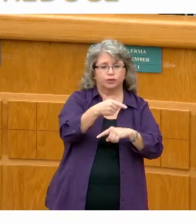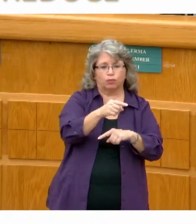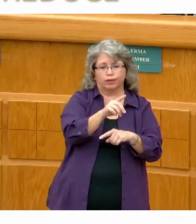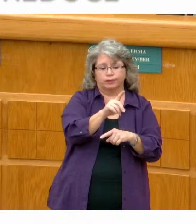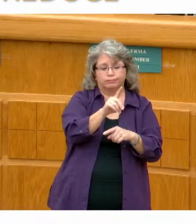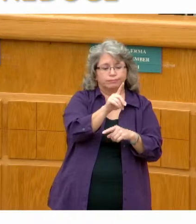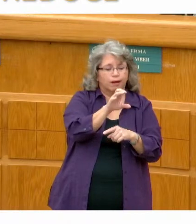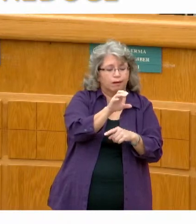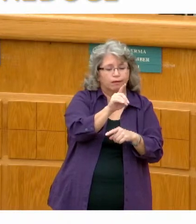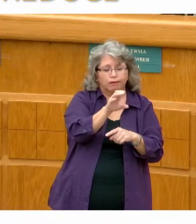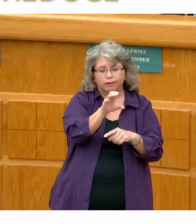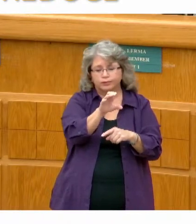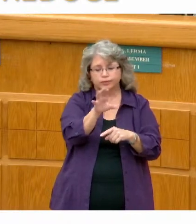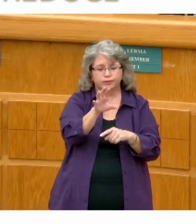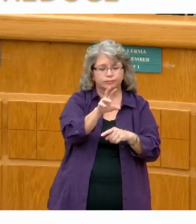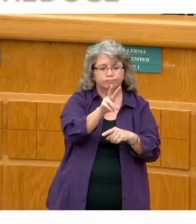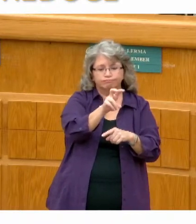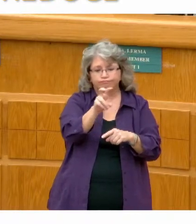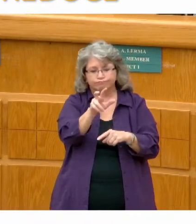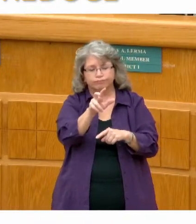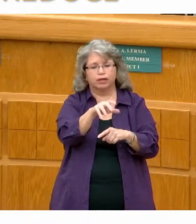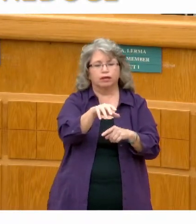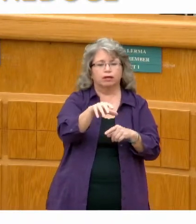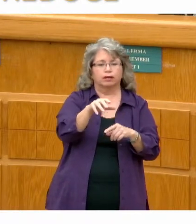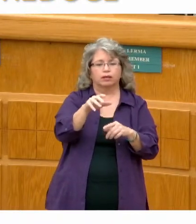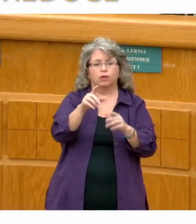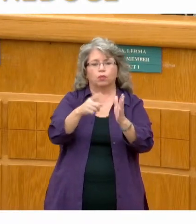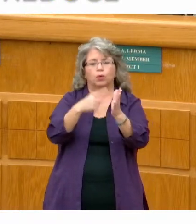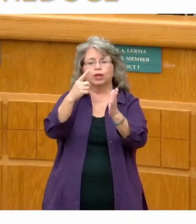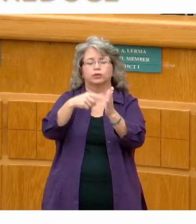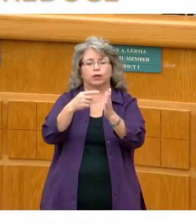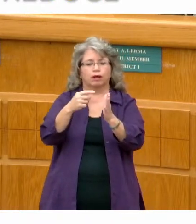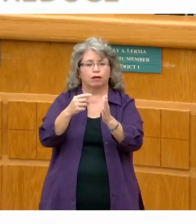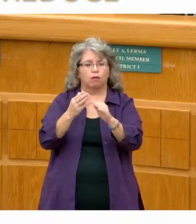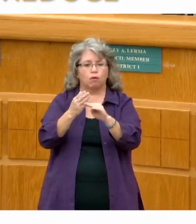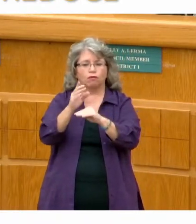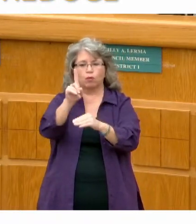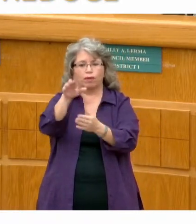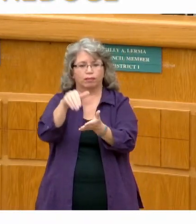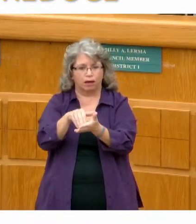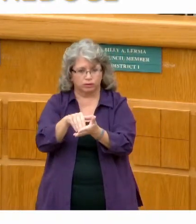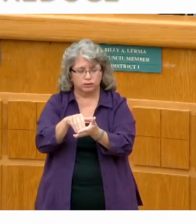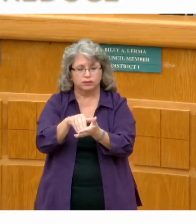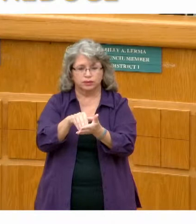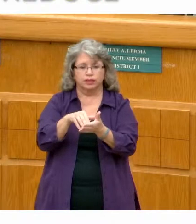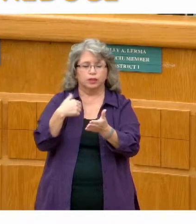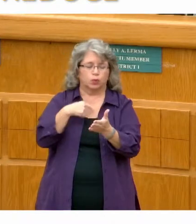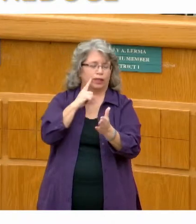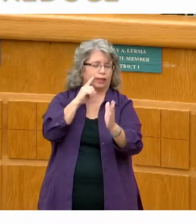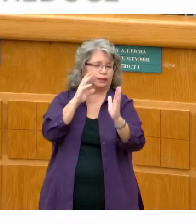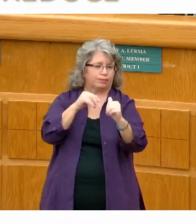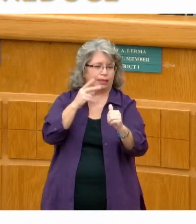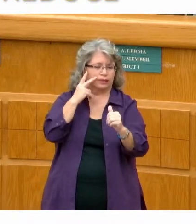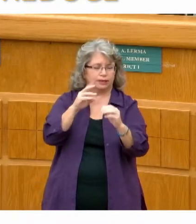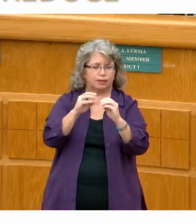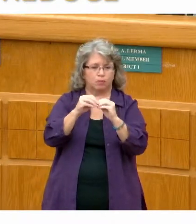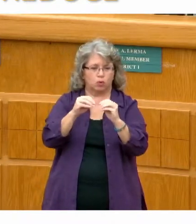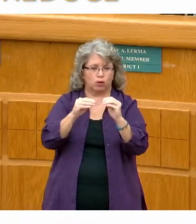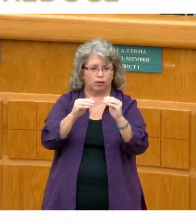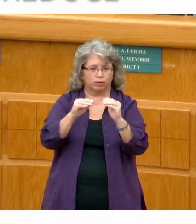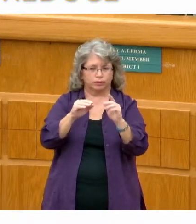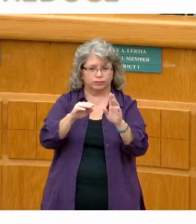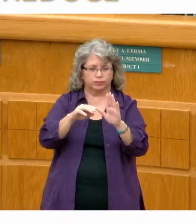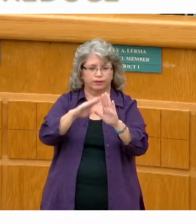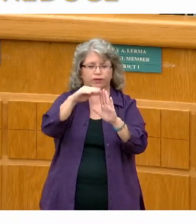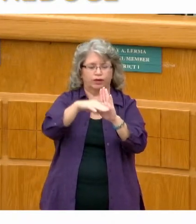up over 1,000. It's possible it might go up over 1,000 again, and we expect to see more variation, but we should be past the peak at